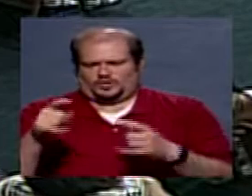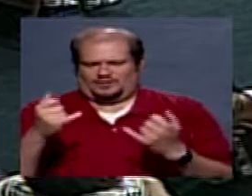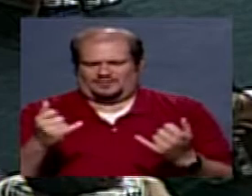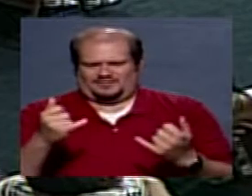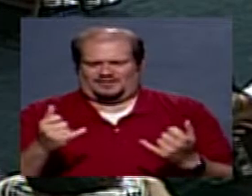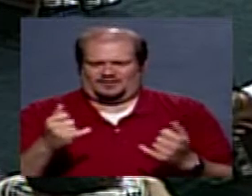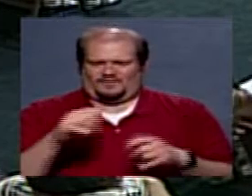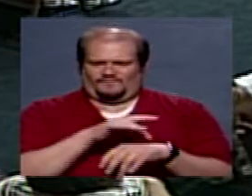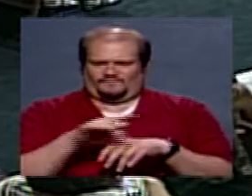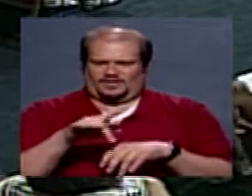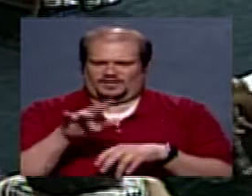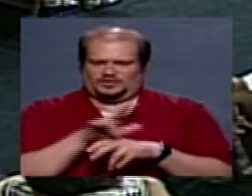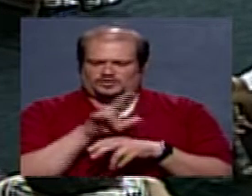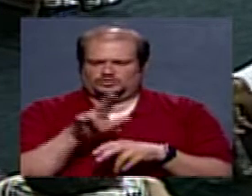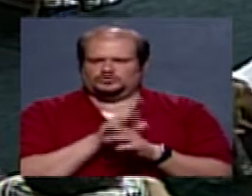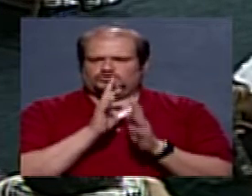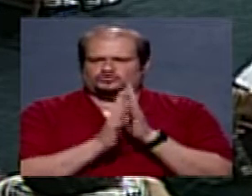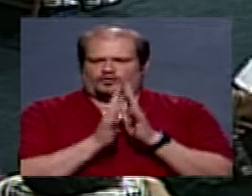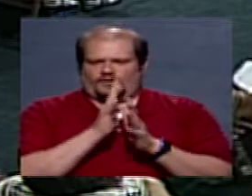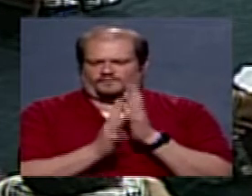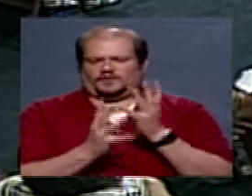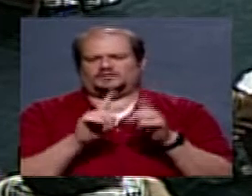which is a vacant use and no traffic. This is what